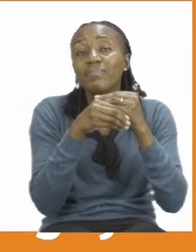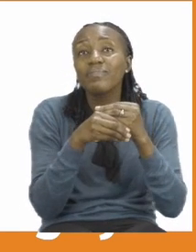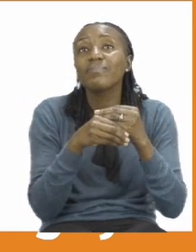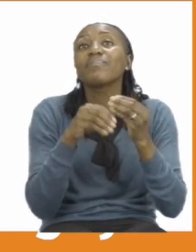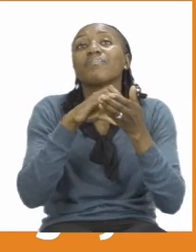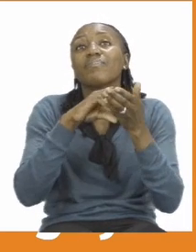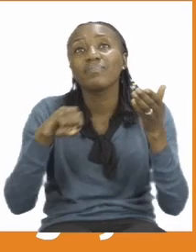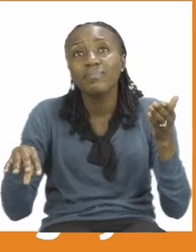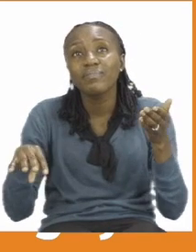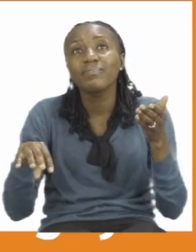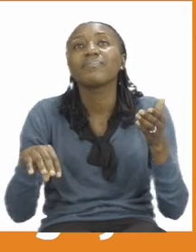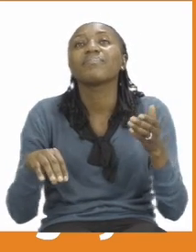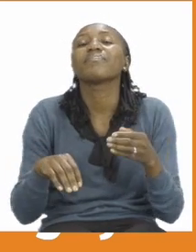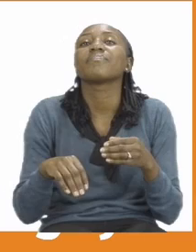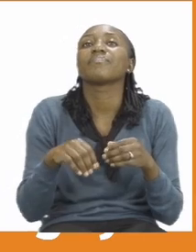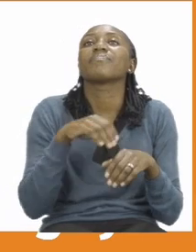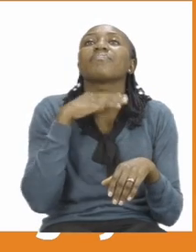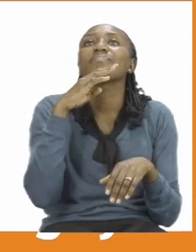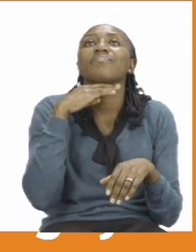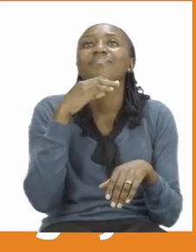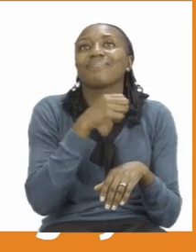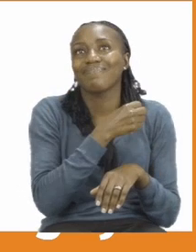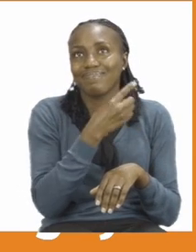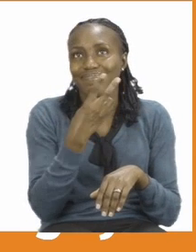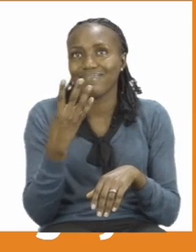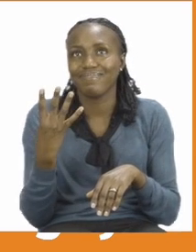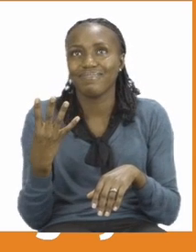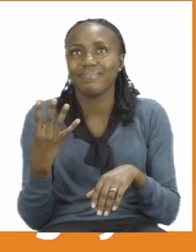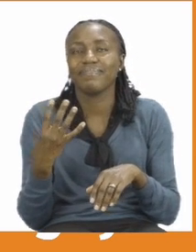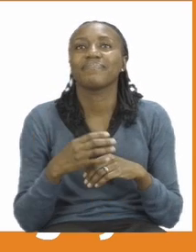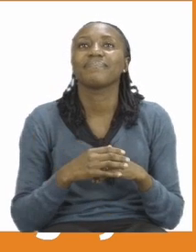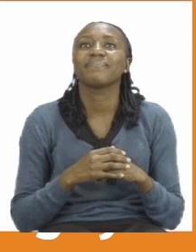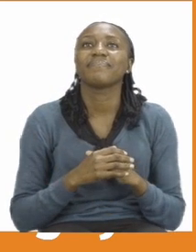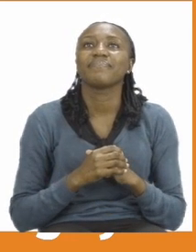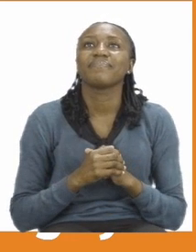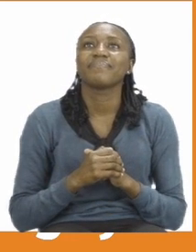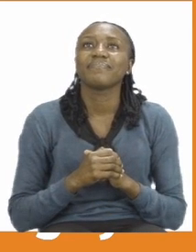computation and problem solving.